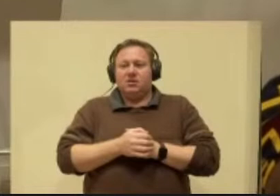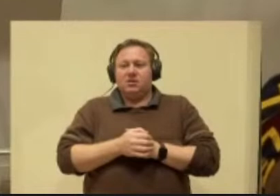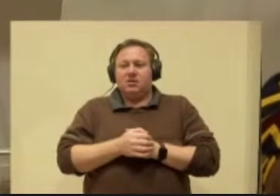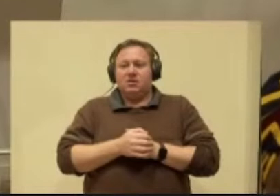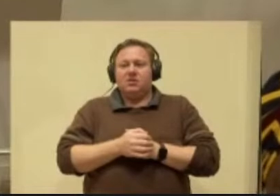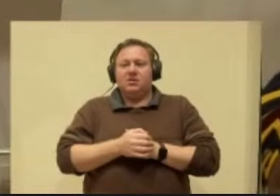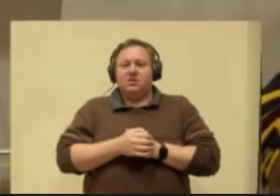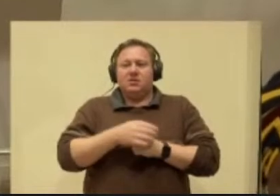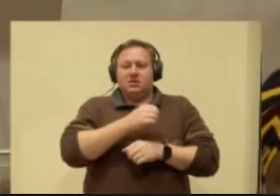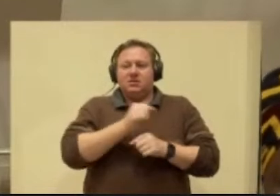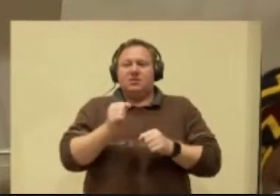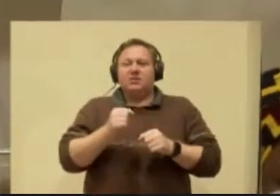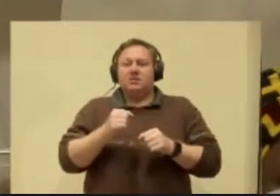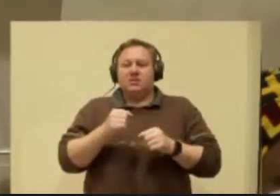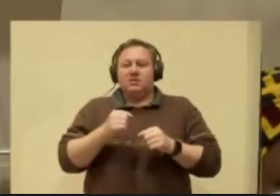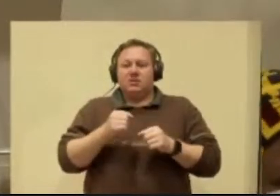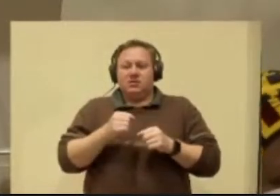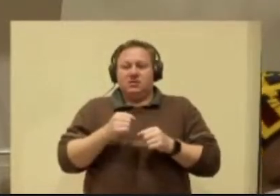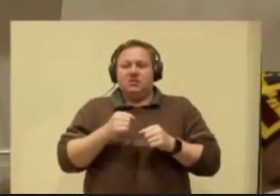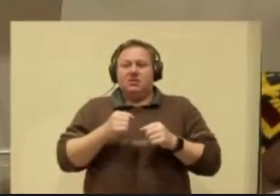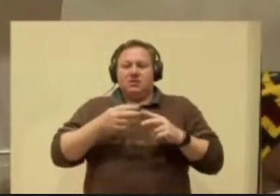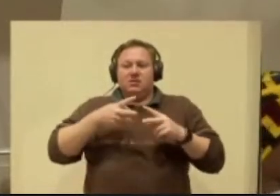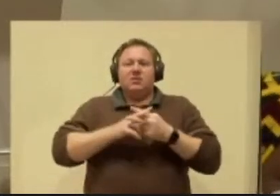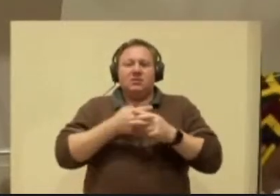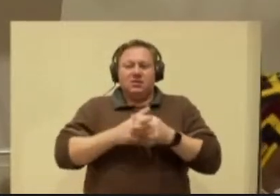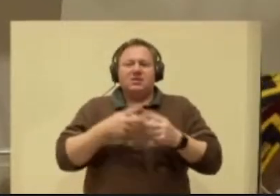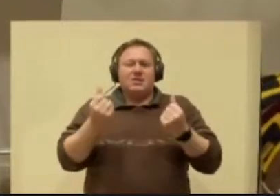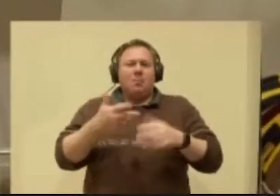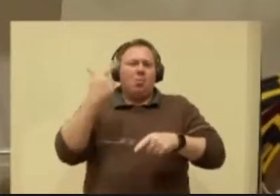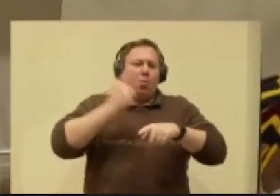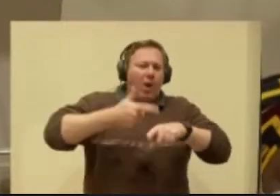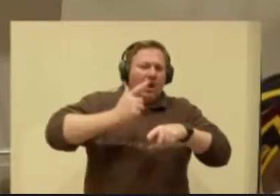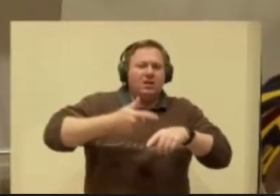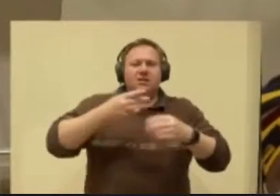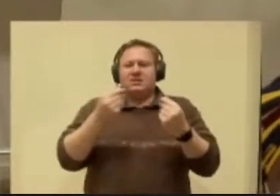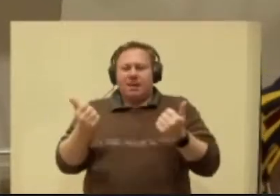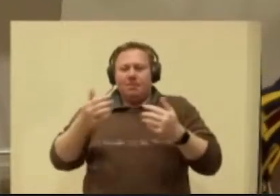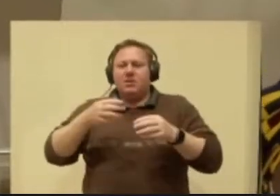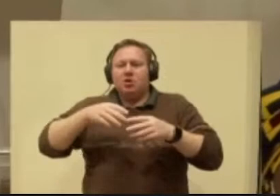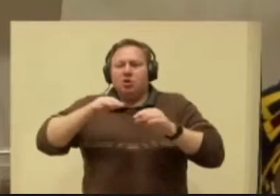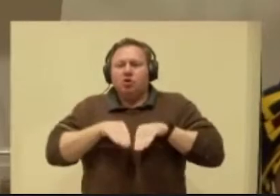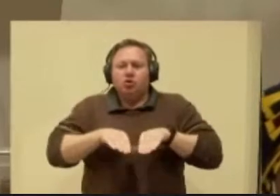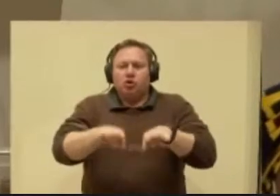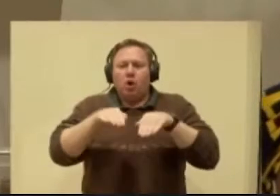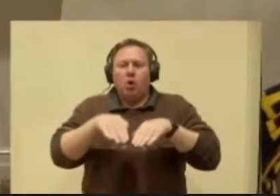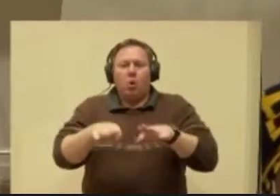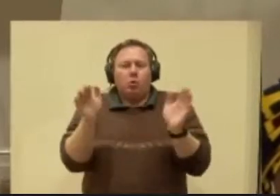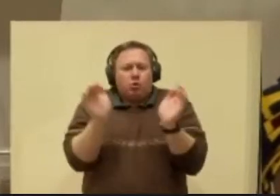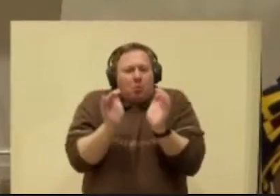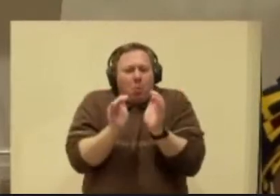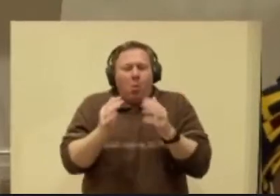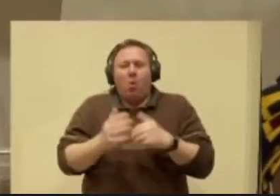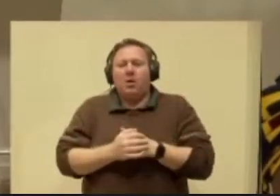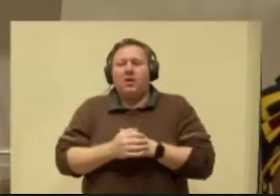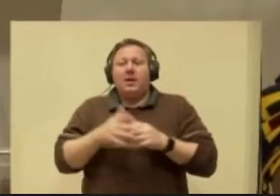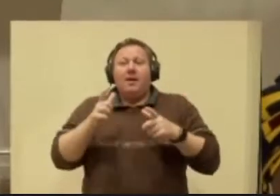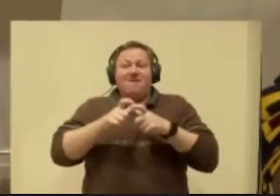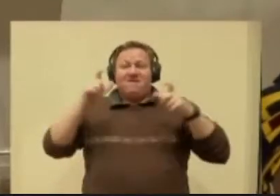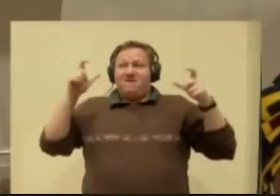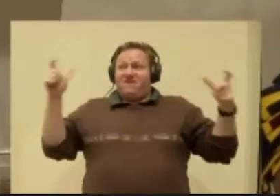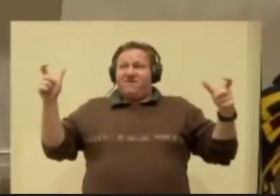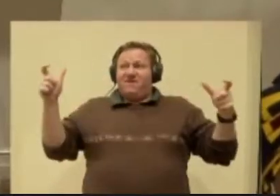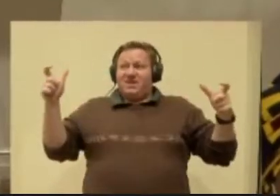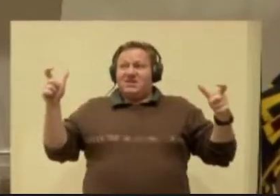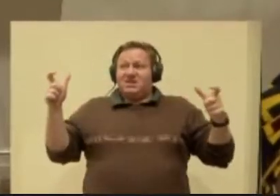some of them are in the sewing industry some of them are in the welding industry at small scale at bigger scale our in our